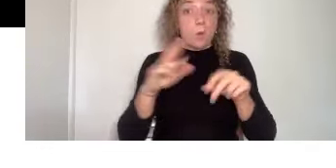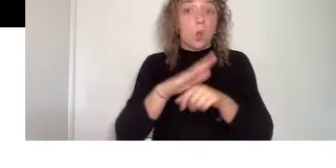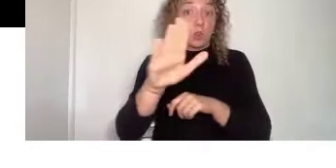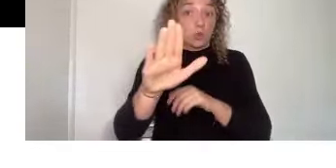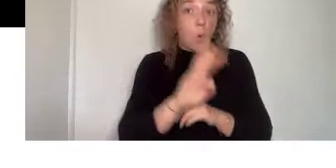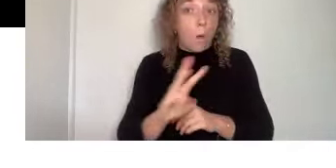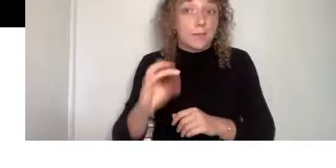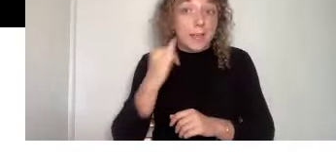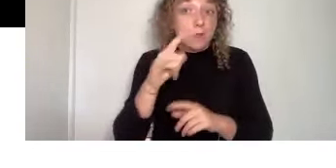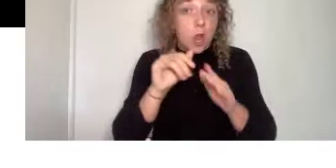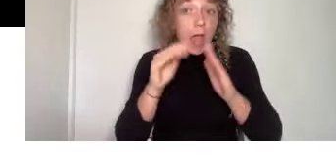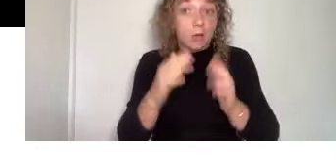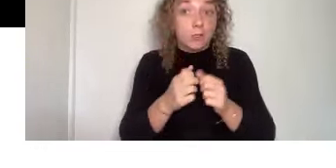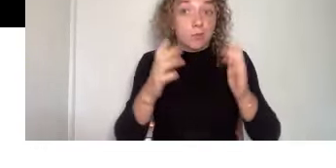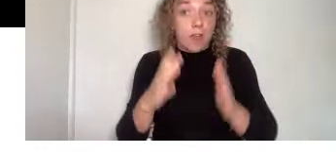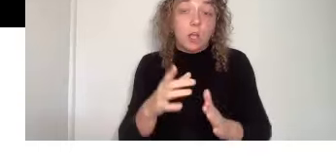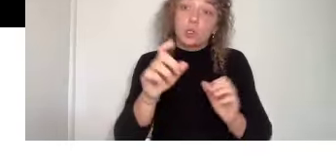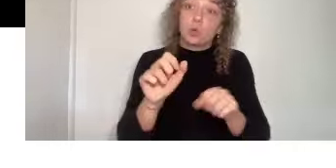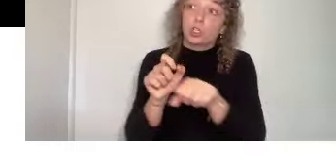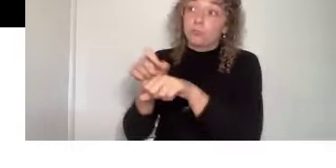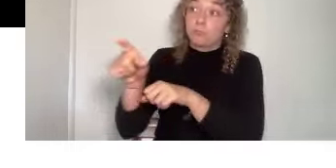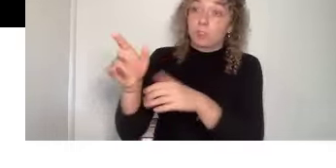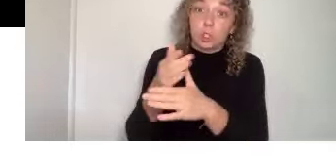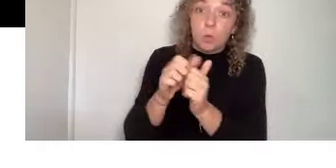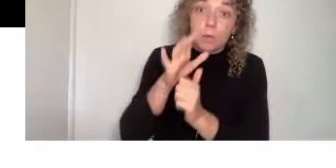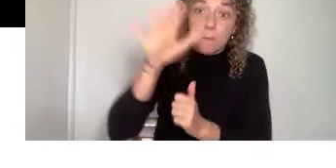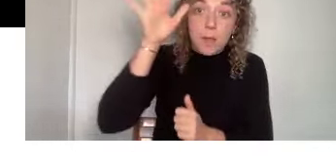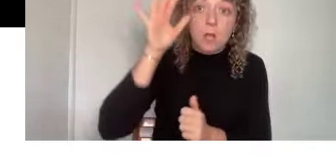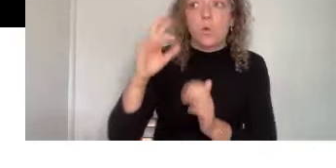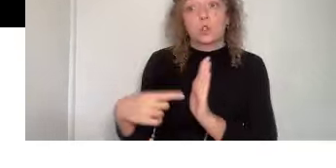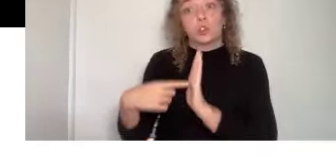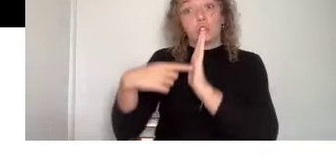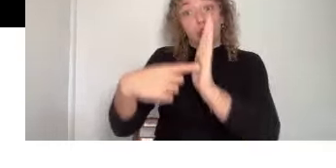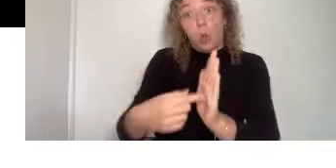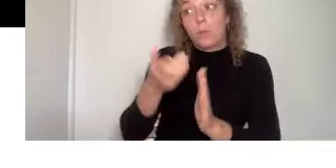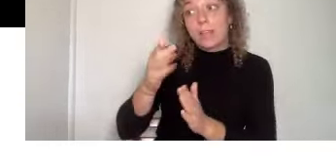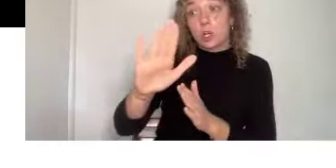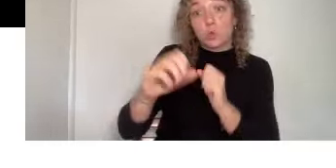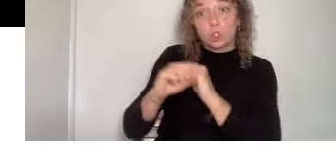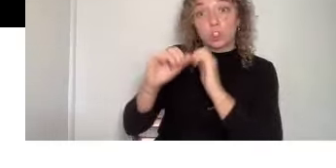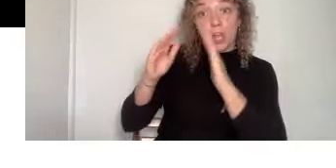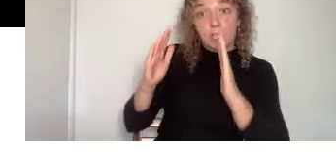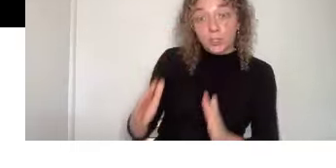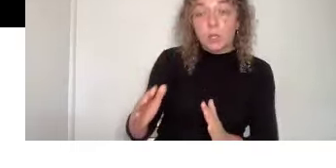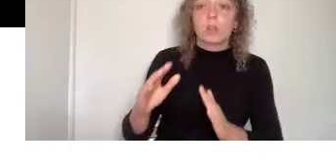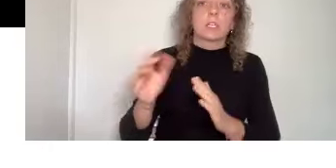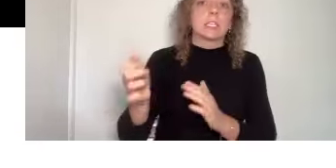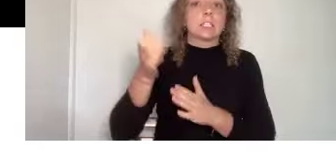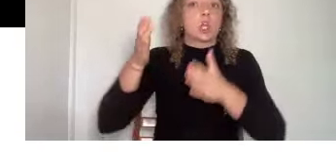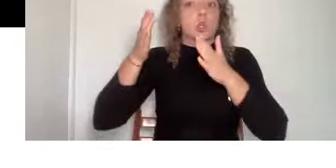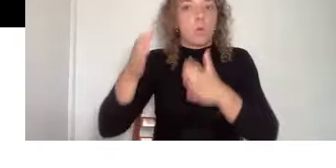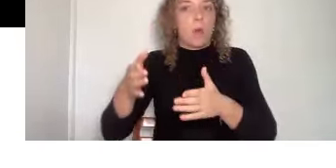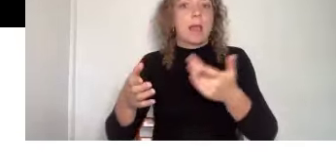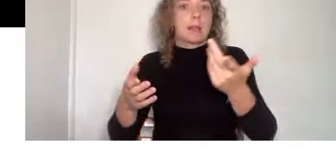housing provider. You can just share them with parents. You can show the videos at your shelter to parents. This is just another vehicle. You can put it on